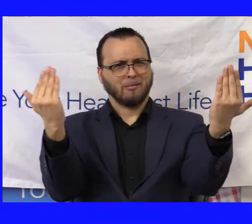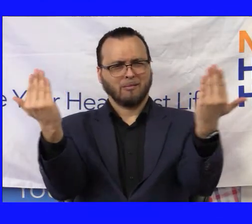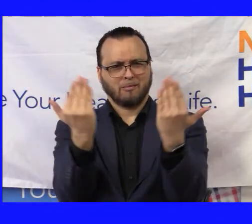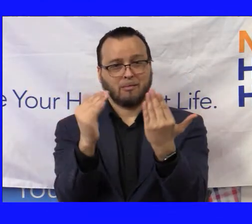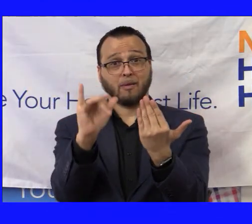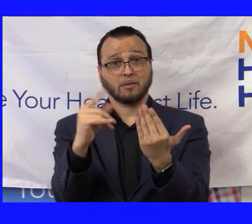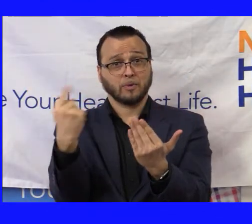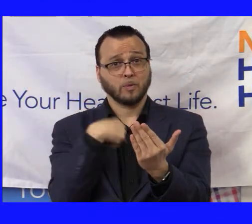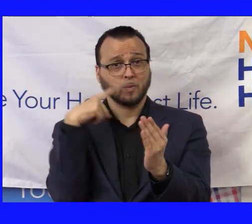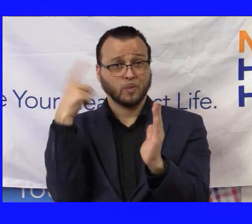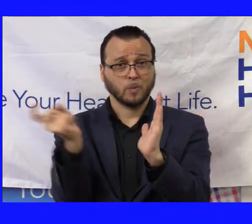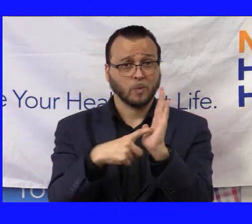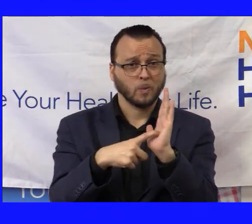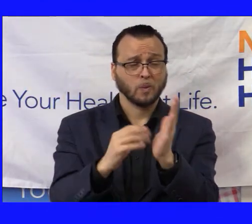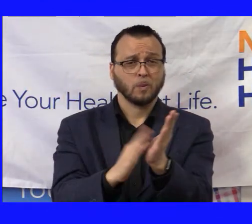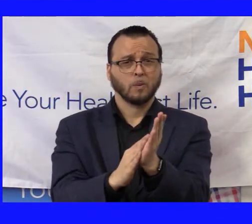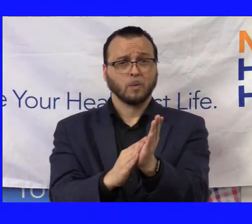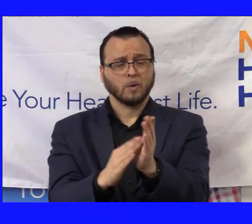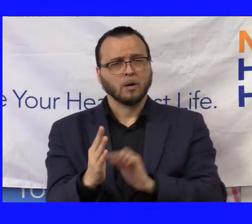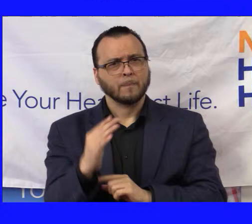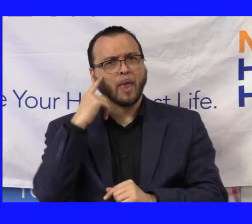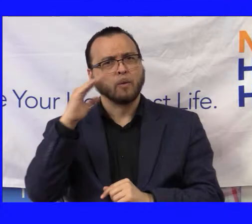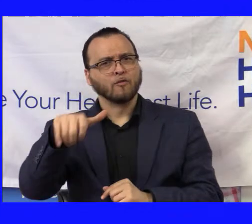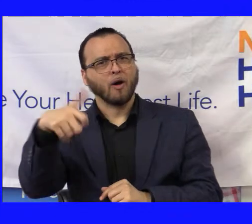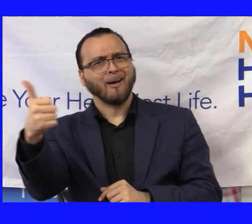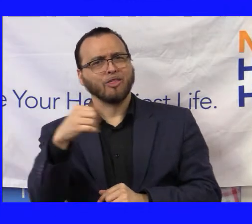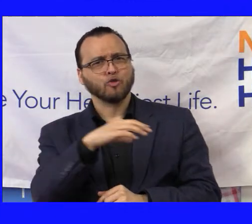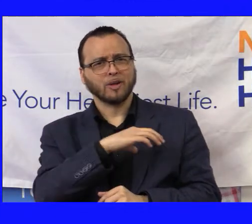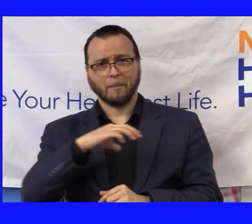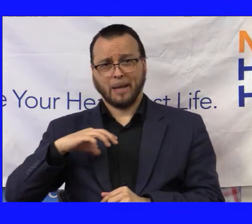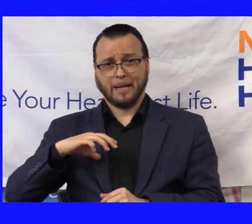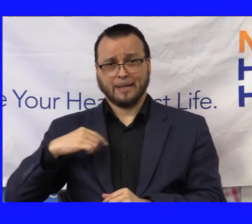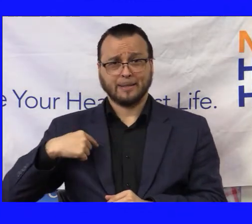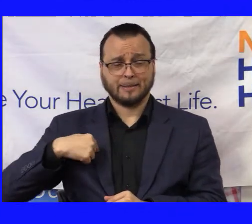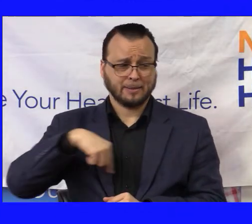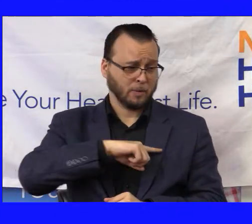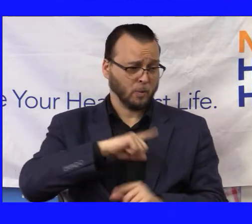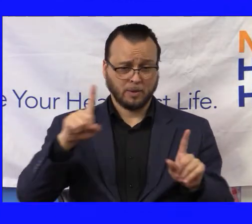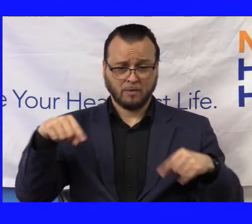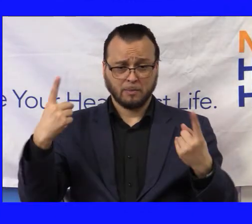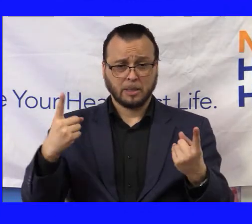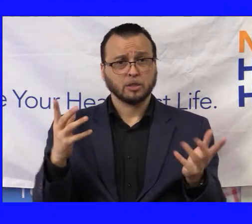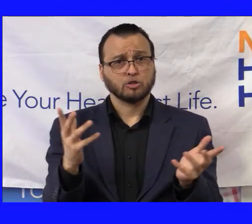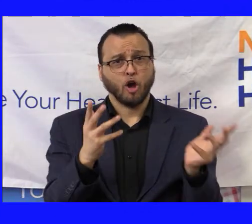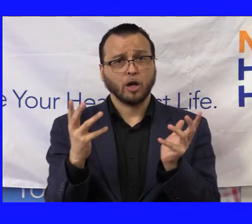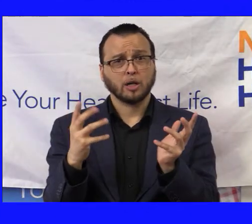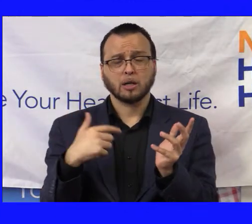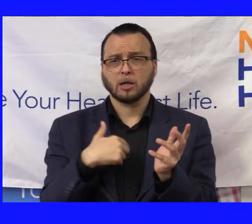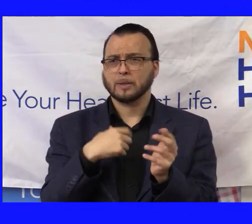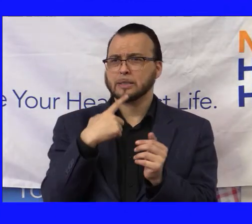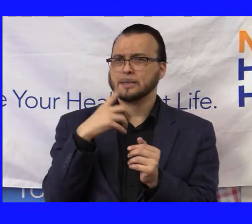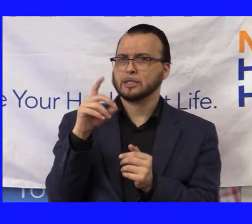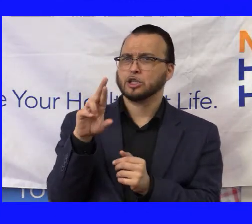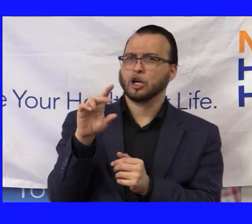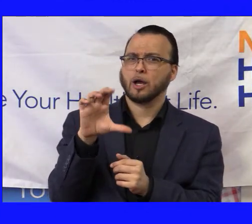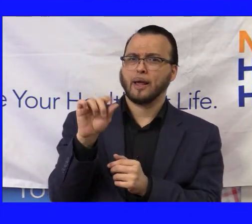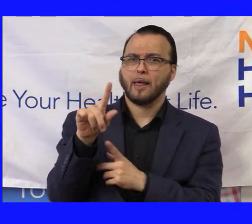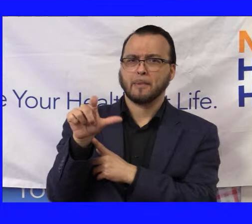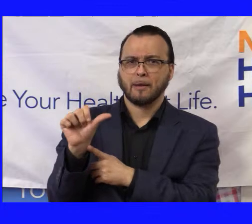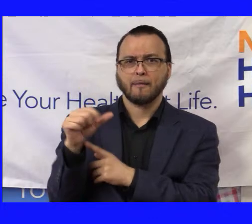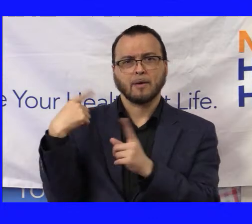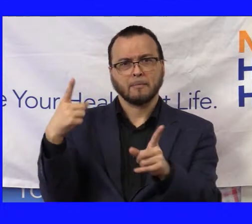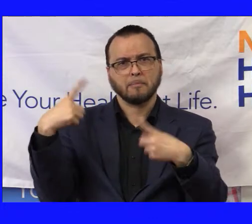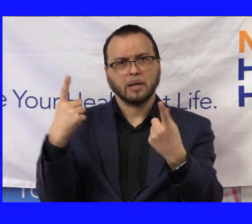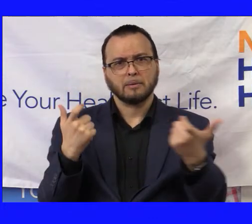loud into. And I know that in other committees, we have been talking, and I would like to say Dr. Calamia has been a big